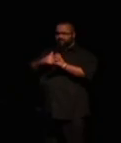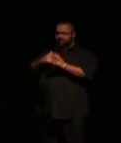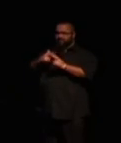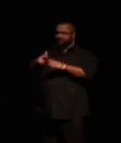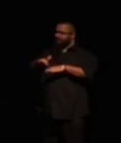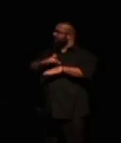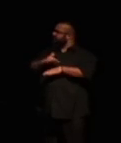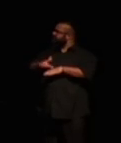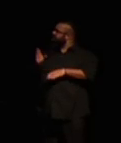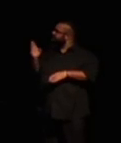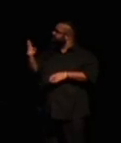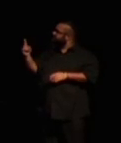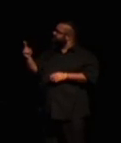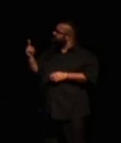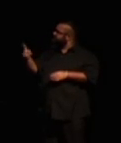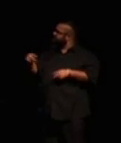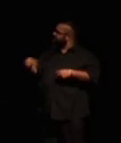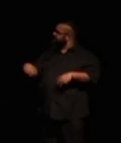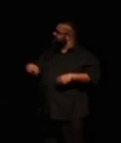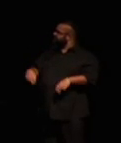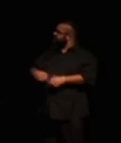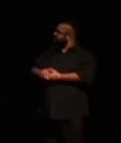And this is them dancing.